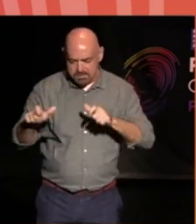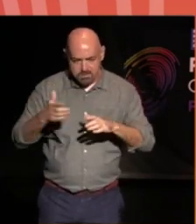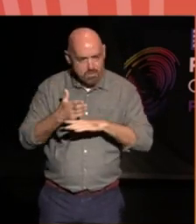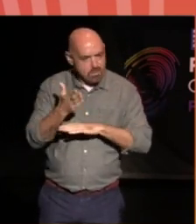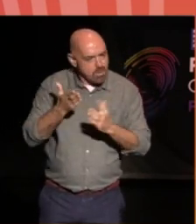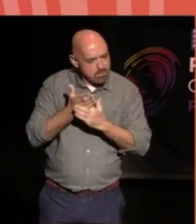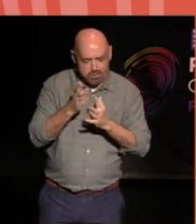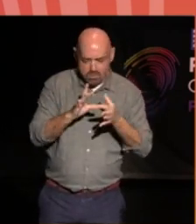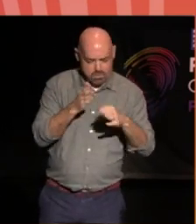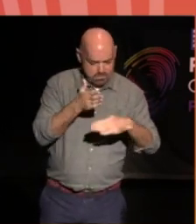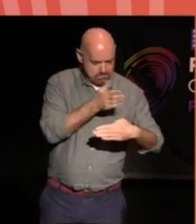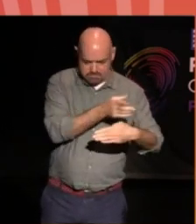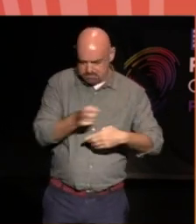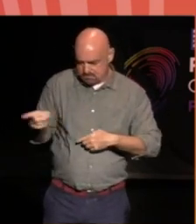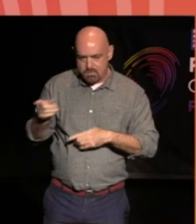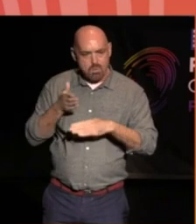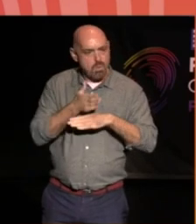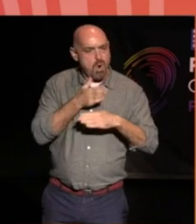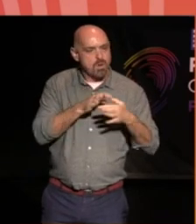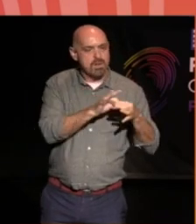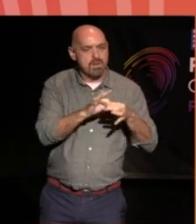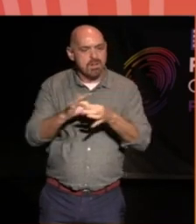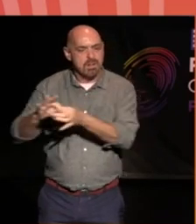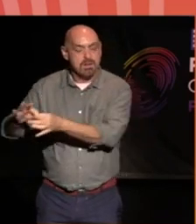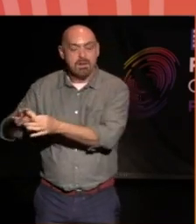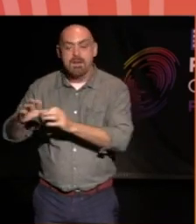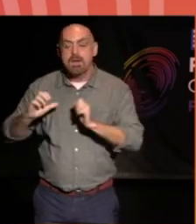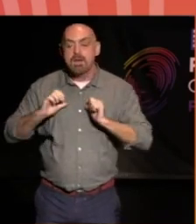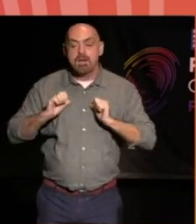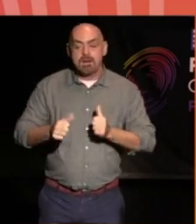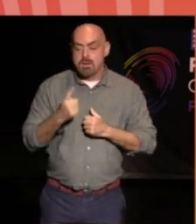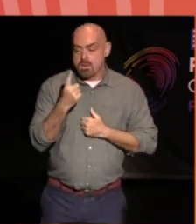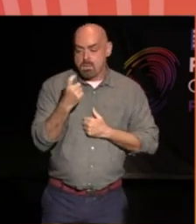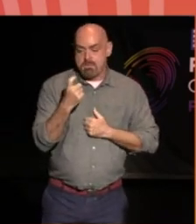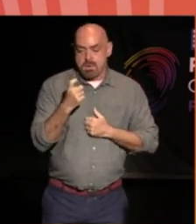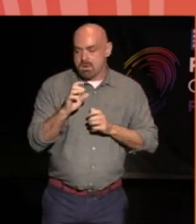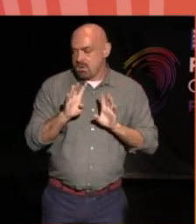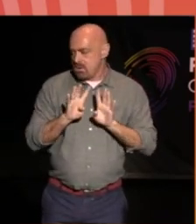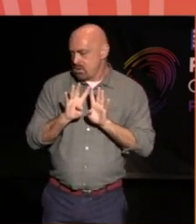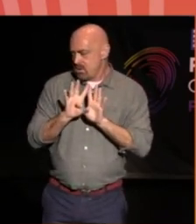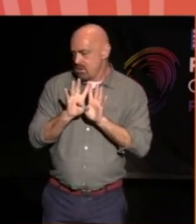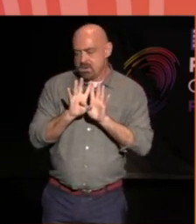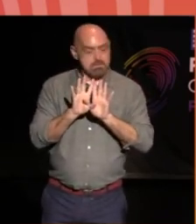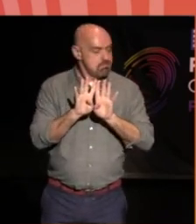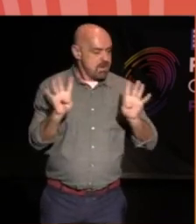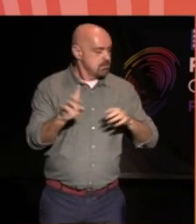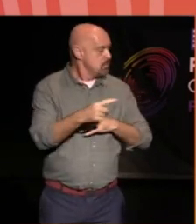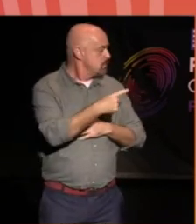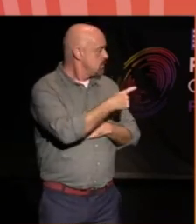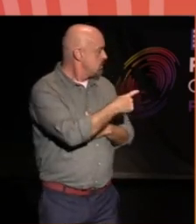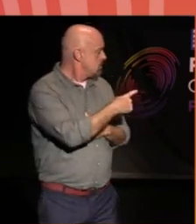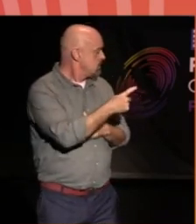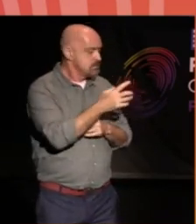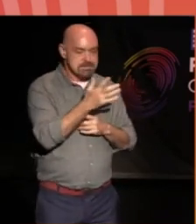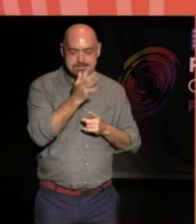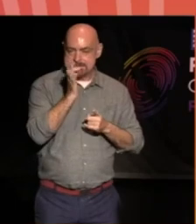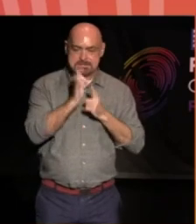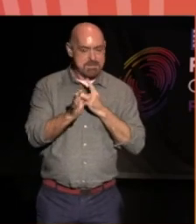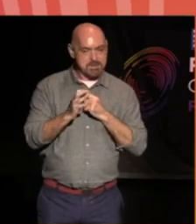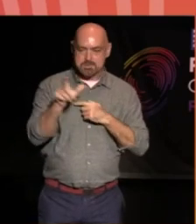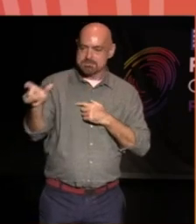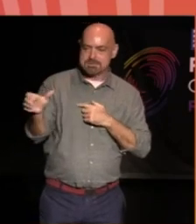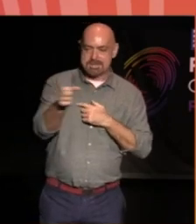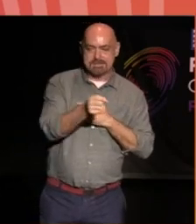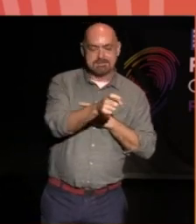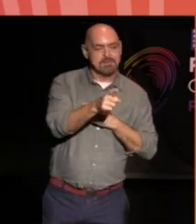work. That's perfect, thank you so much. Right, we have one more panelist who is our special guest who this week had a